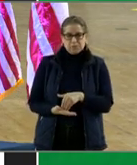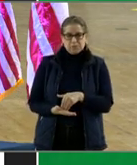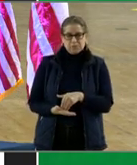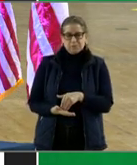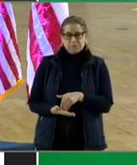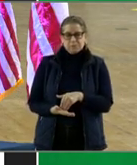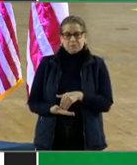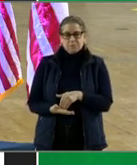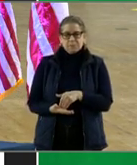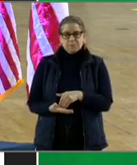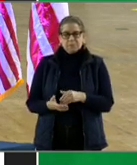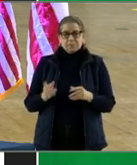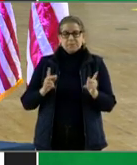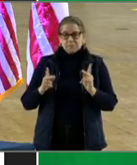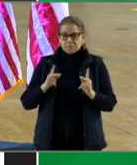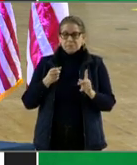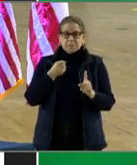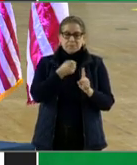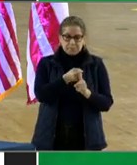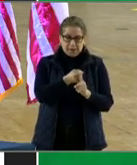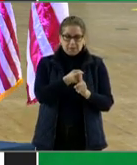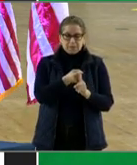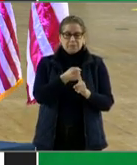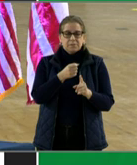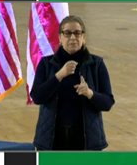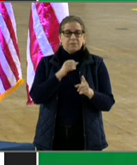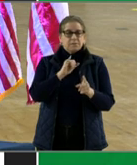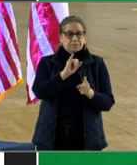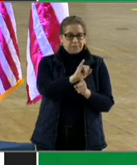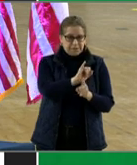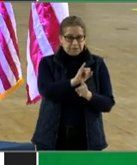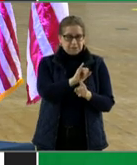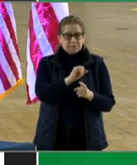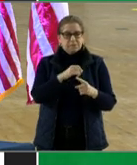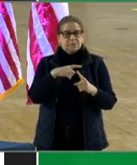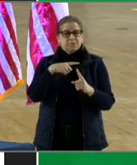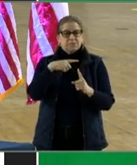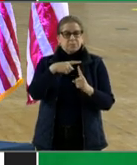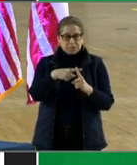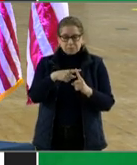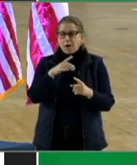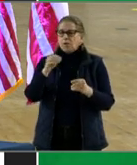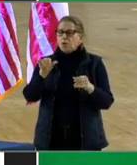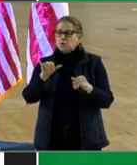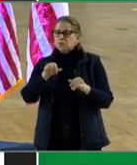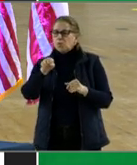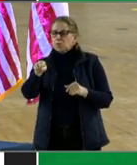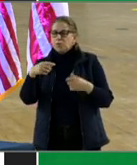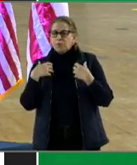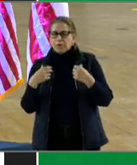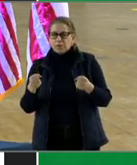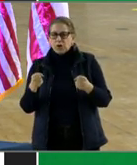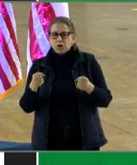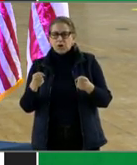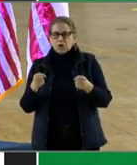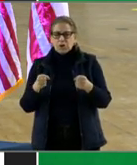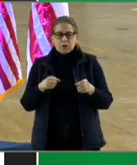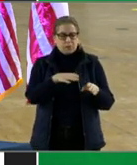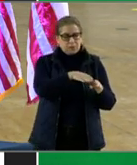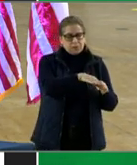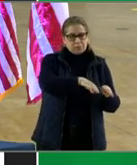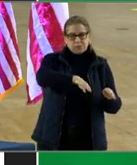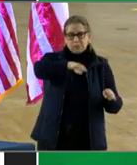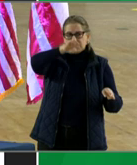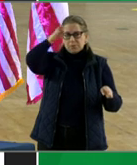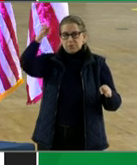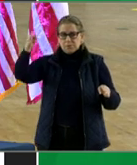been affected and recovered as well. So in this graph, the 93,000 represents all